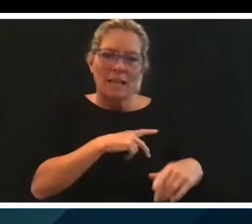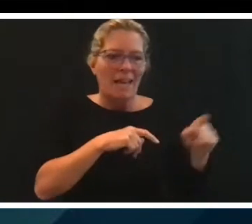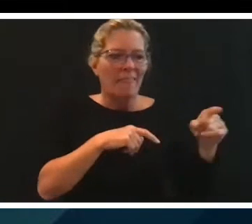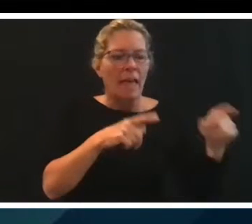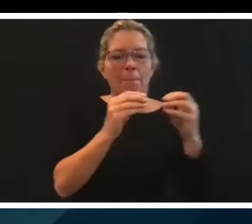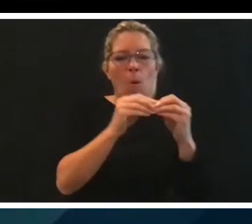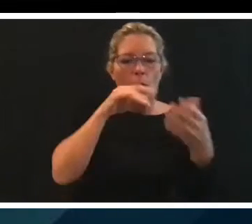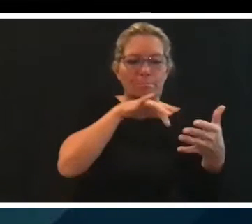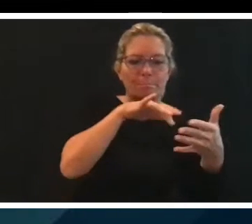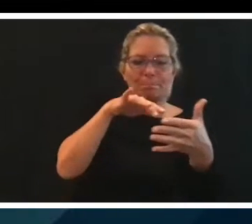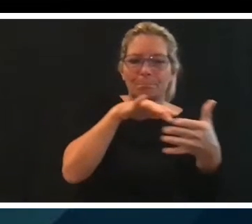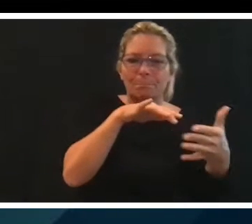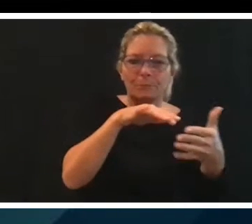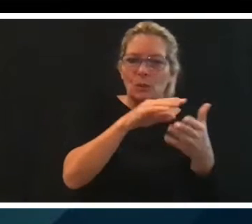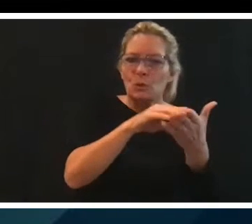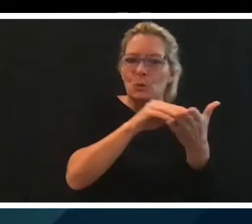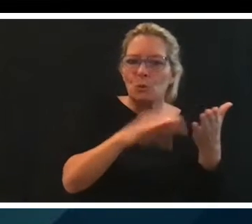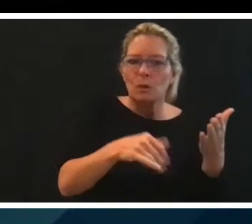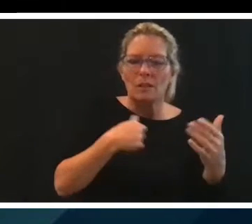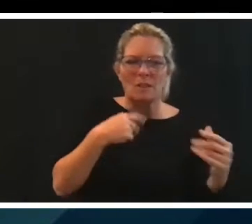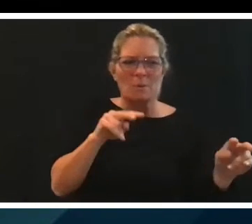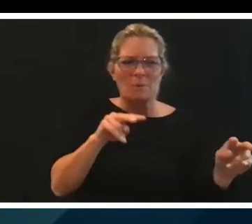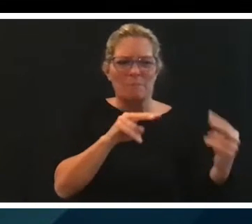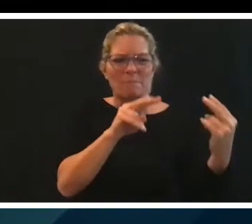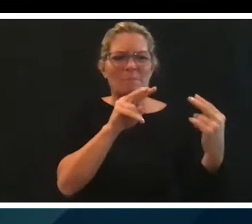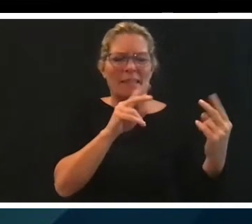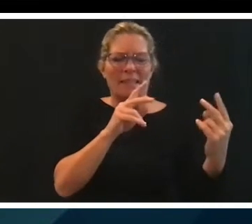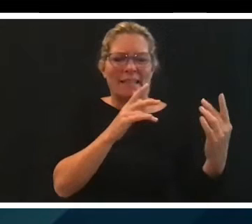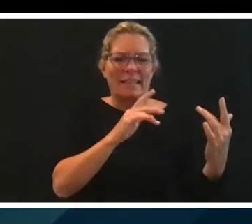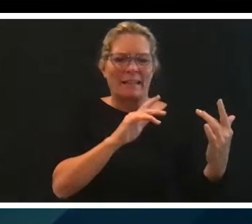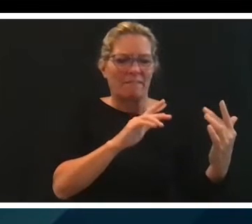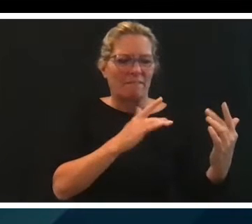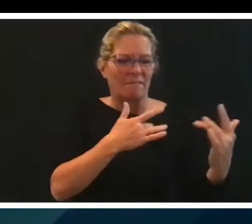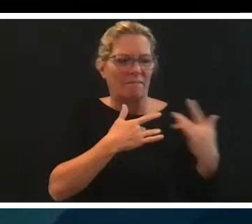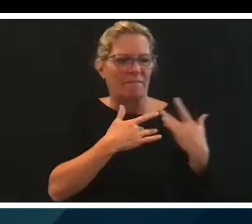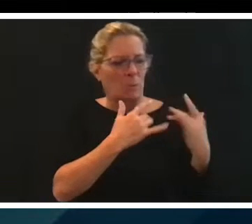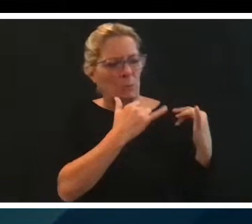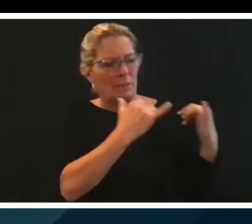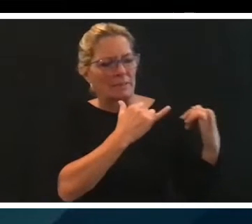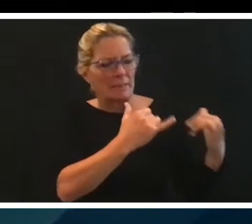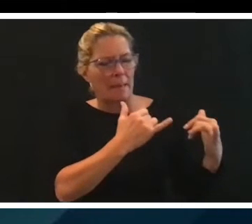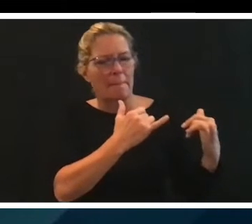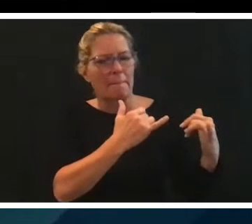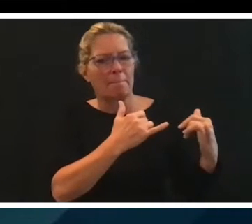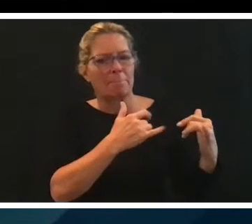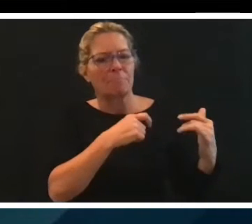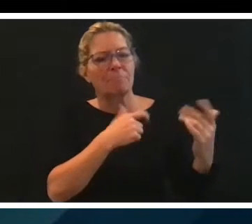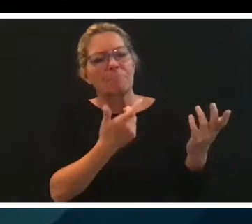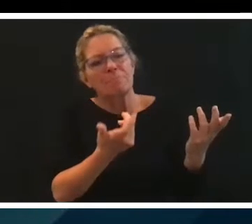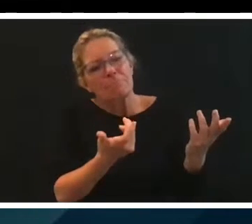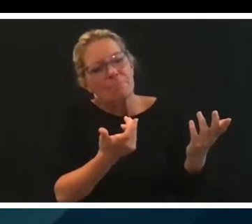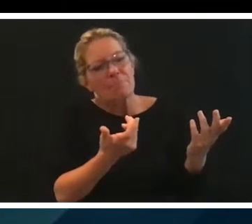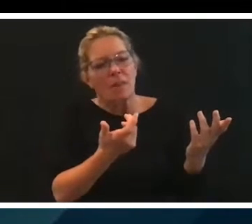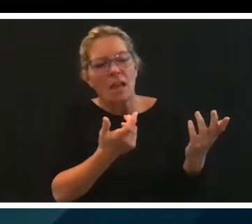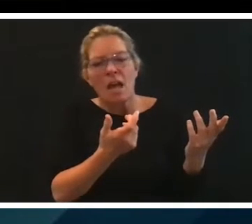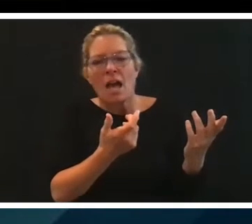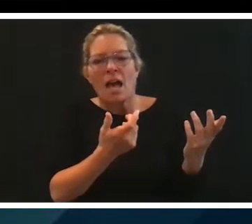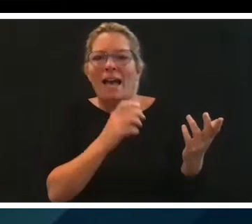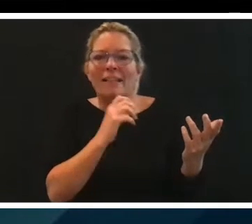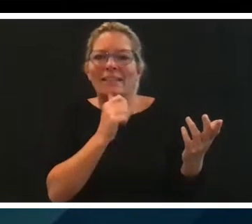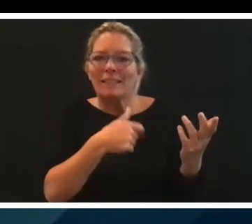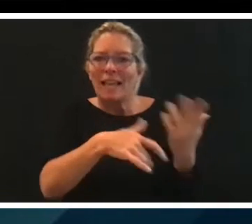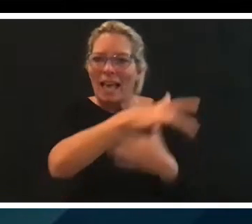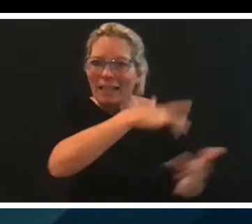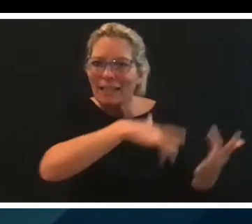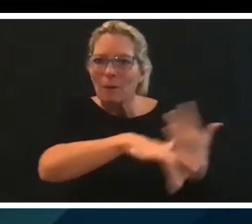didn't see myself in them. So not only did I not hang with them probably as much as I should have or could